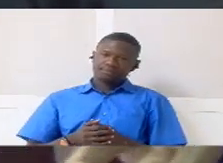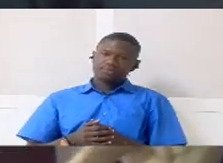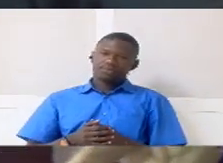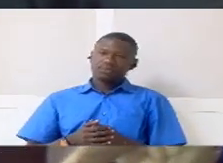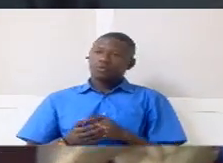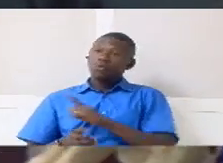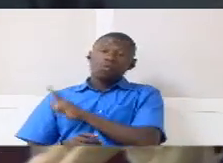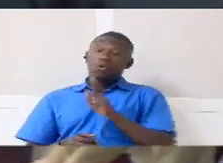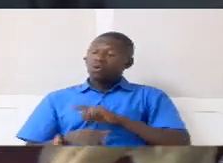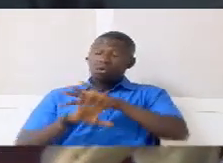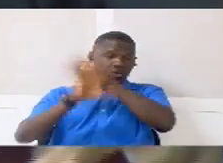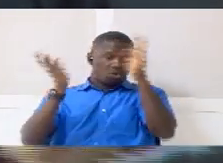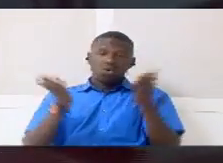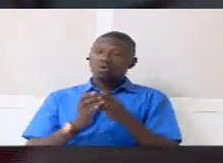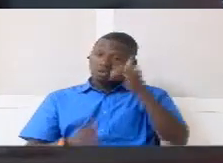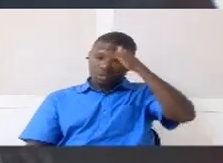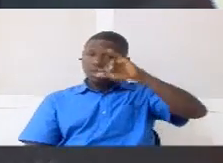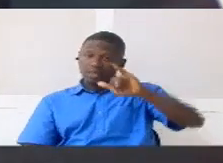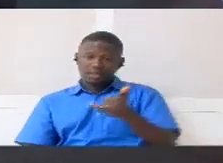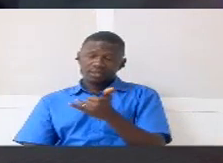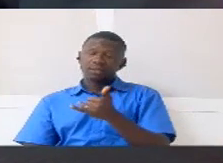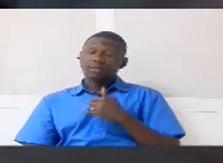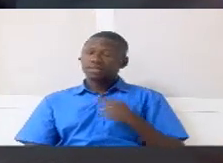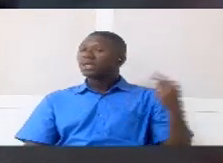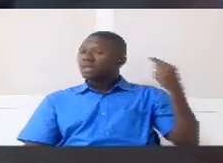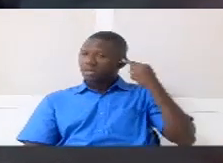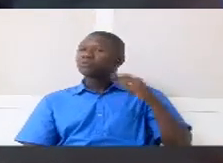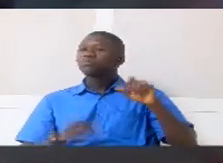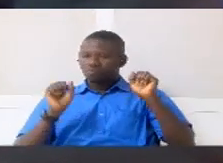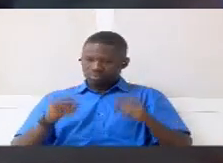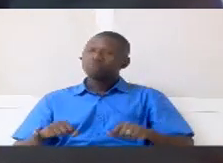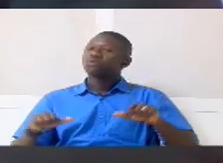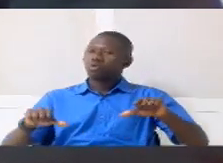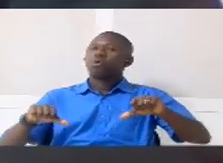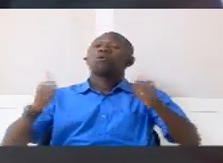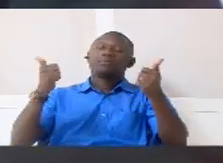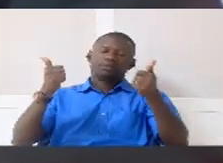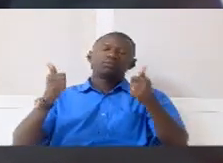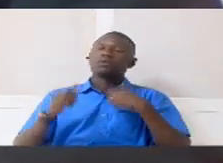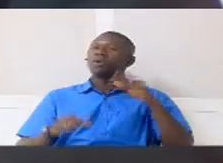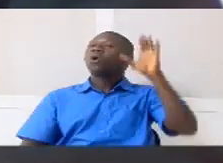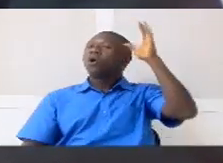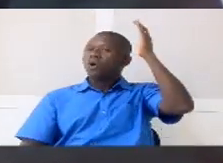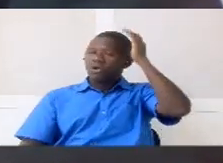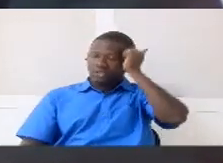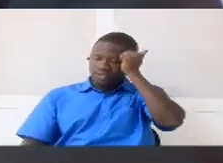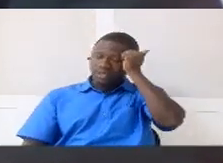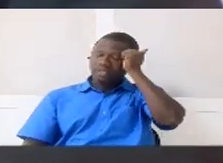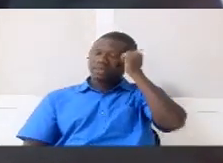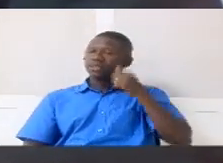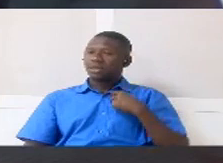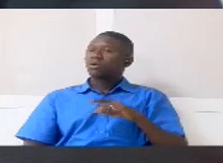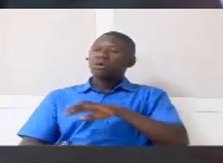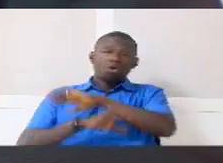We all agreed that the public hearing summer could resume with the understanding that the relevant